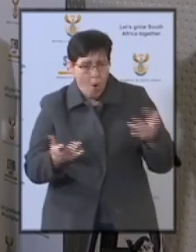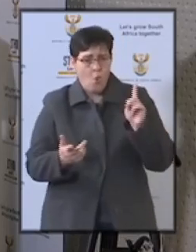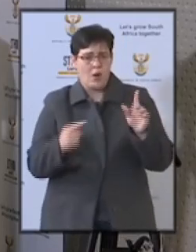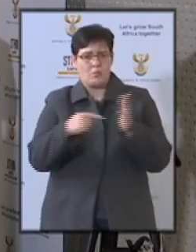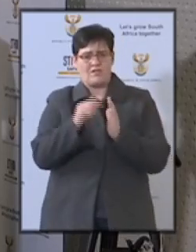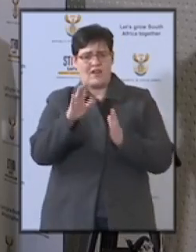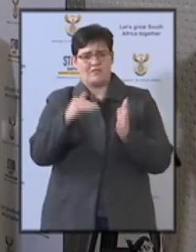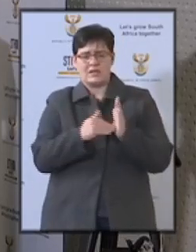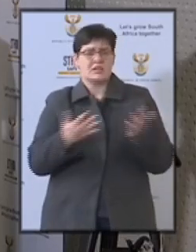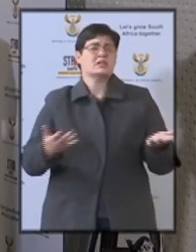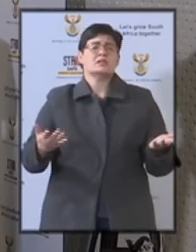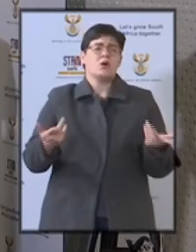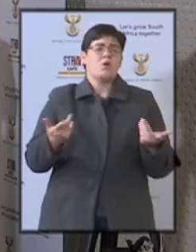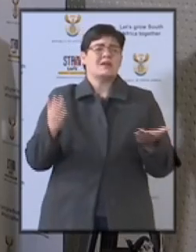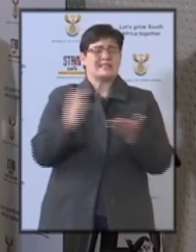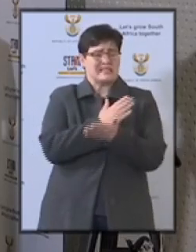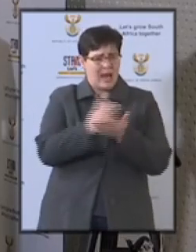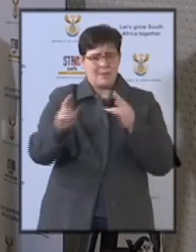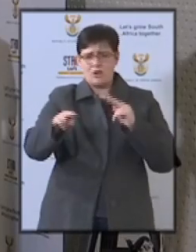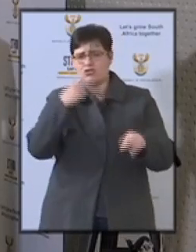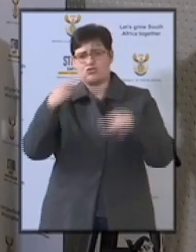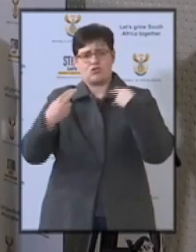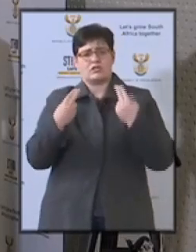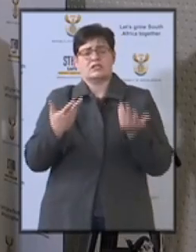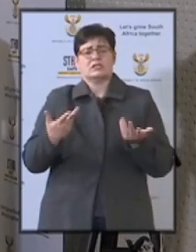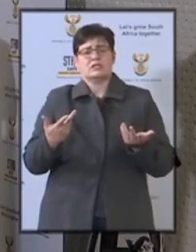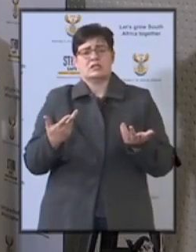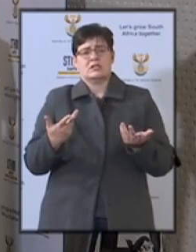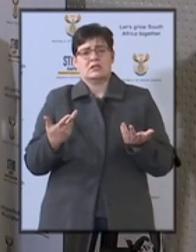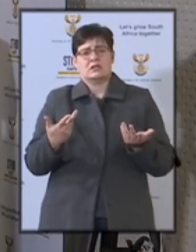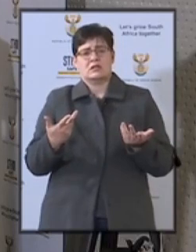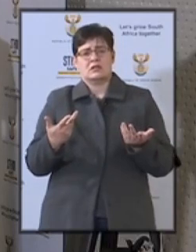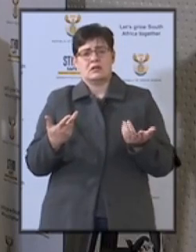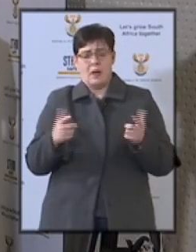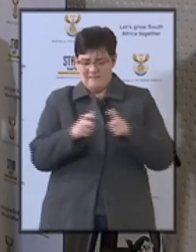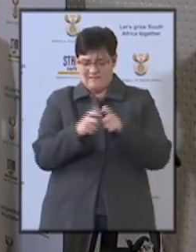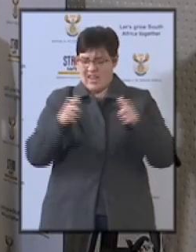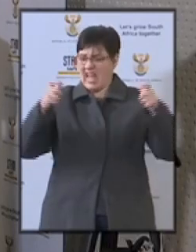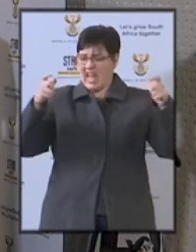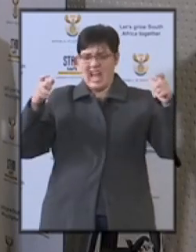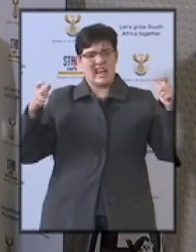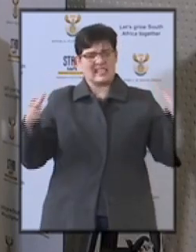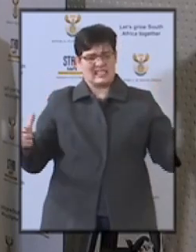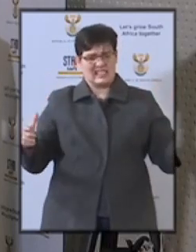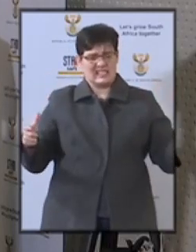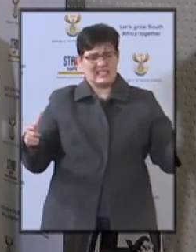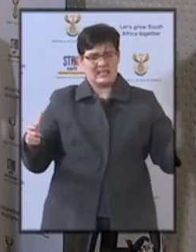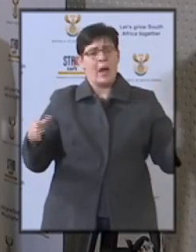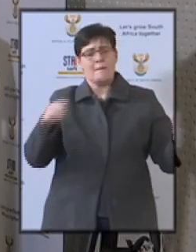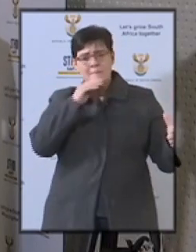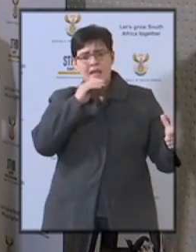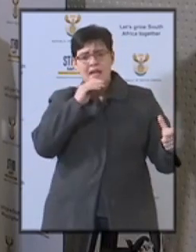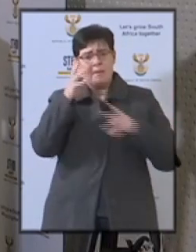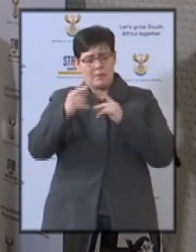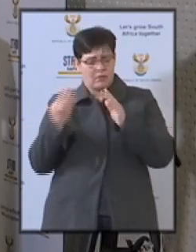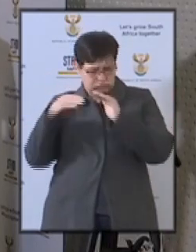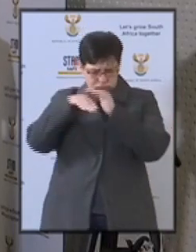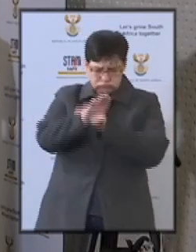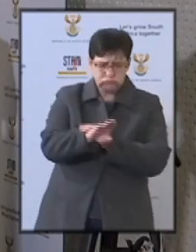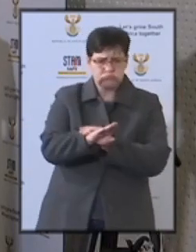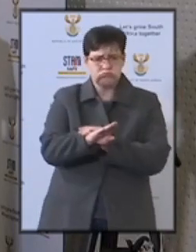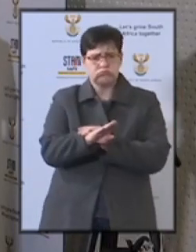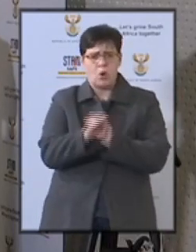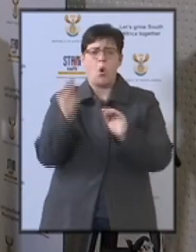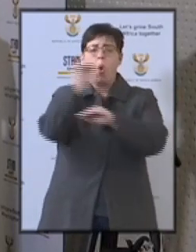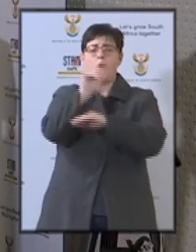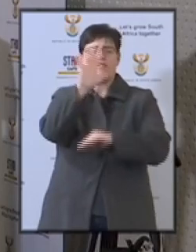For example, some restaurants have bigger premises and can host more people, but